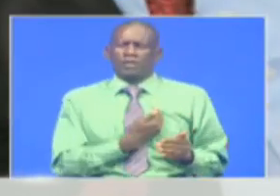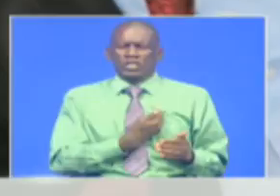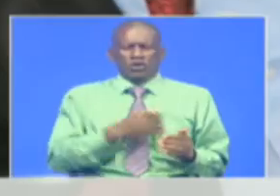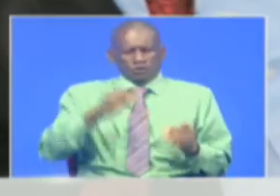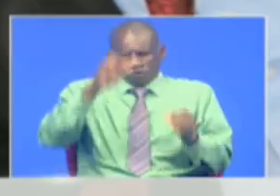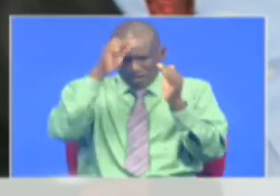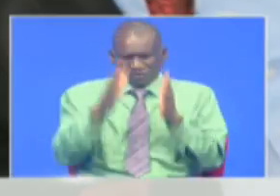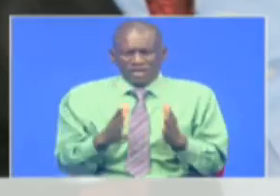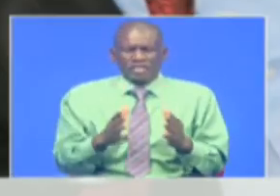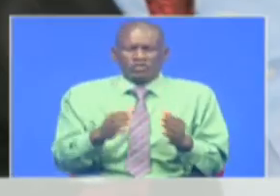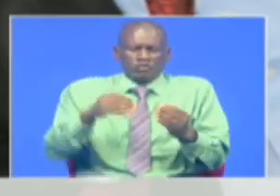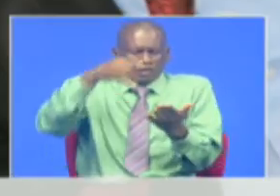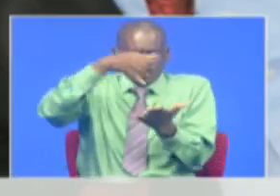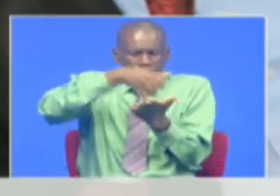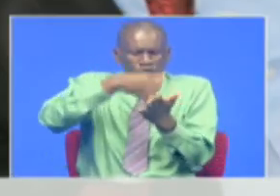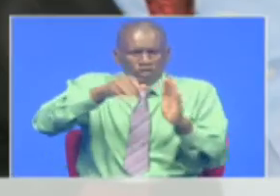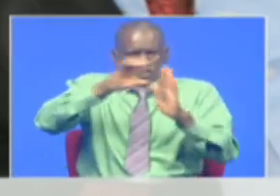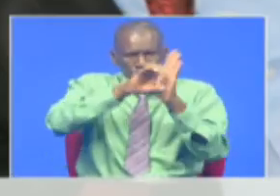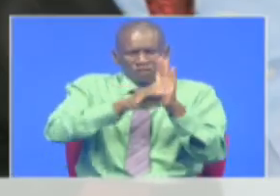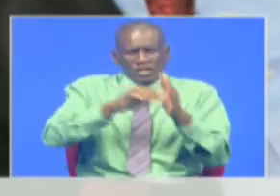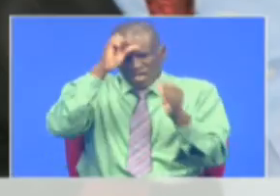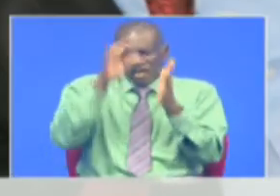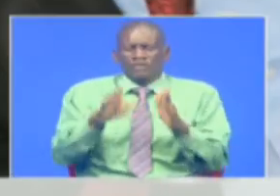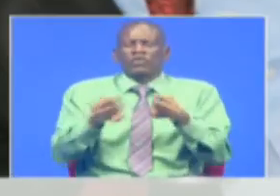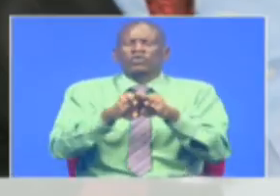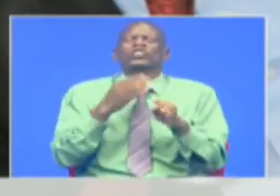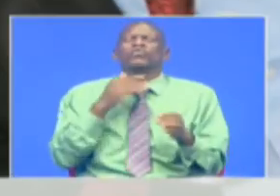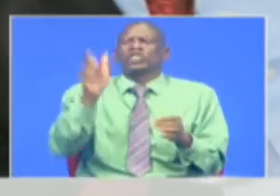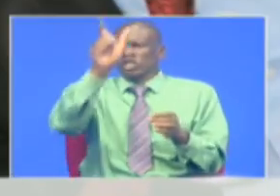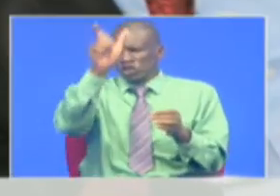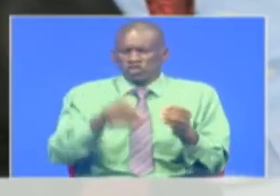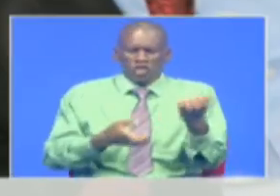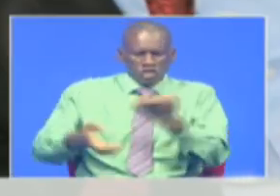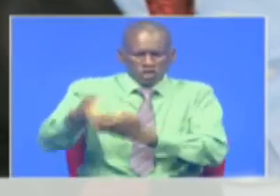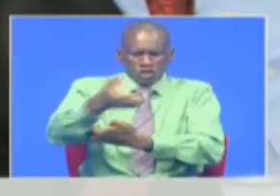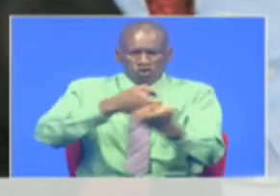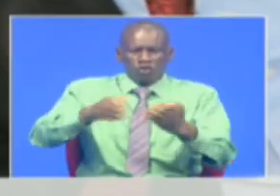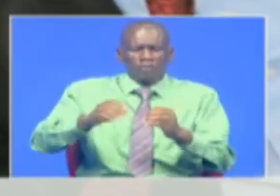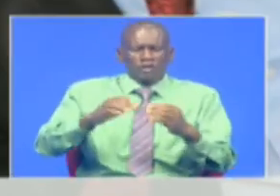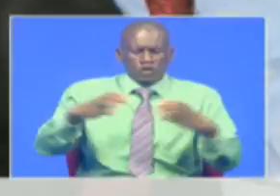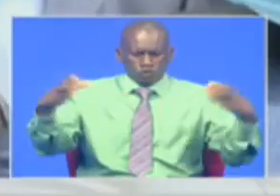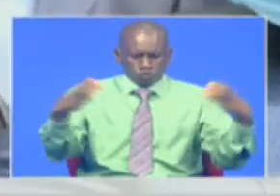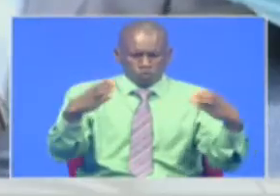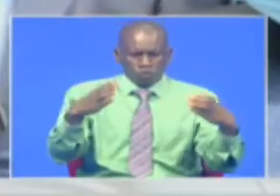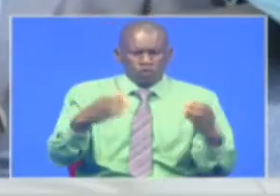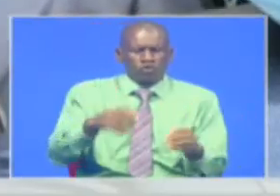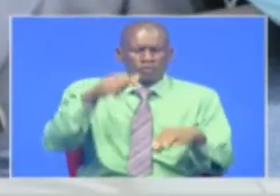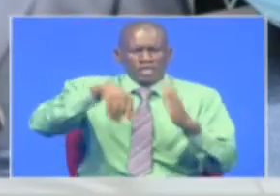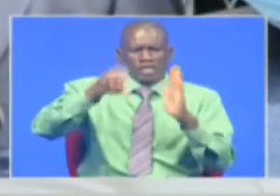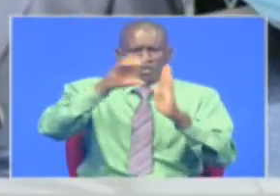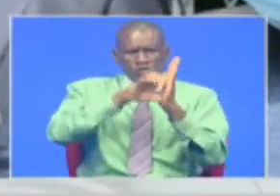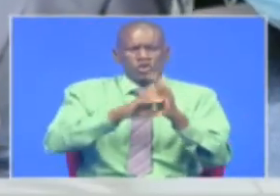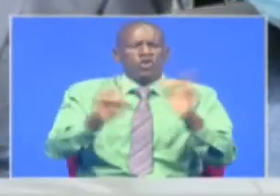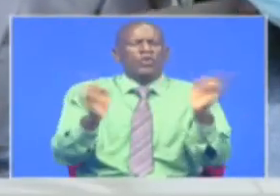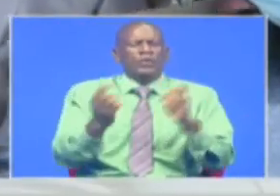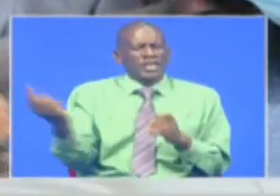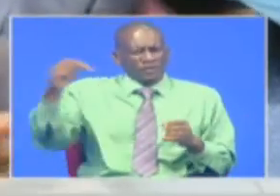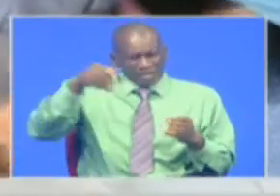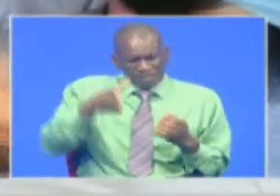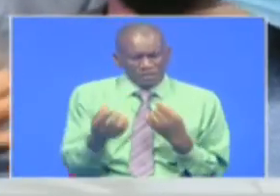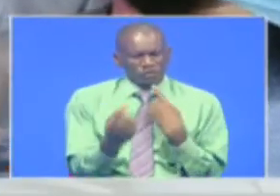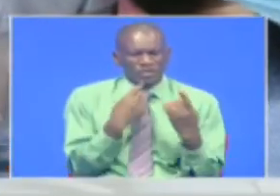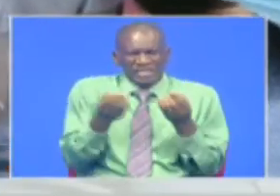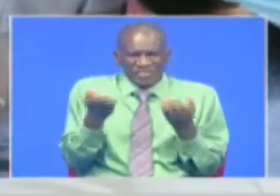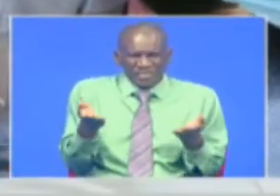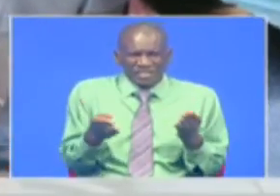constitution. The governors also want regional economic blocs entrenched in the constitution. We didn't come here to really discuss things that are